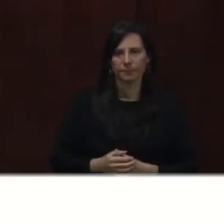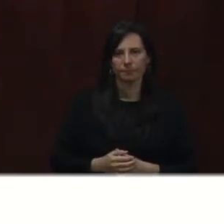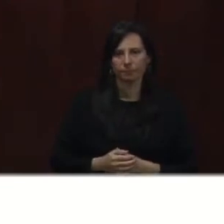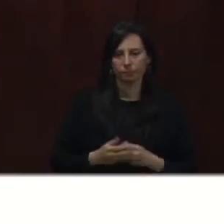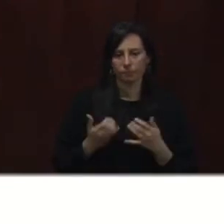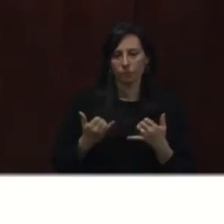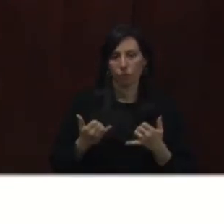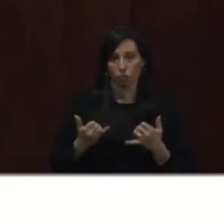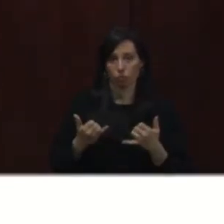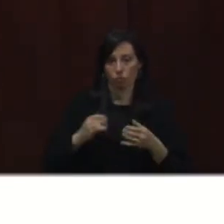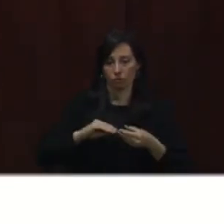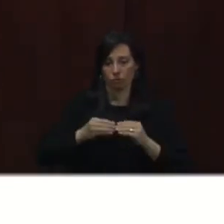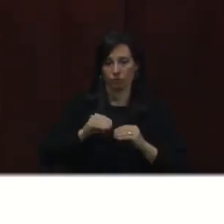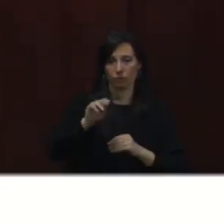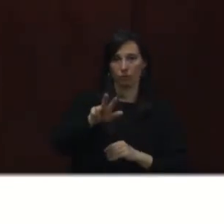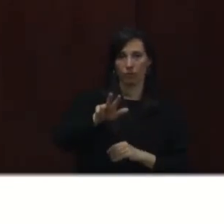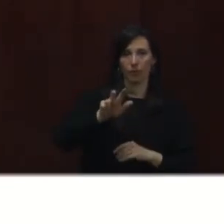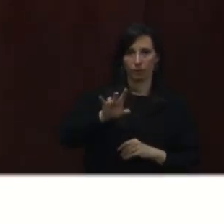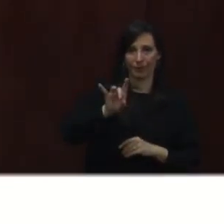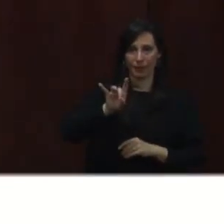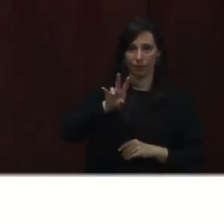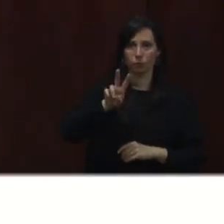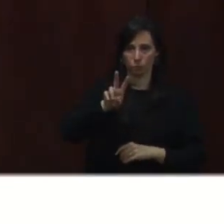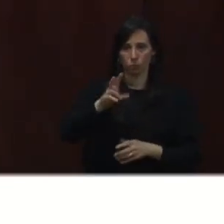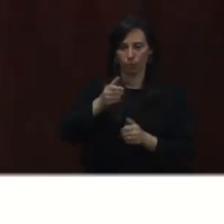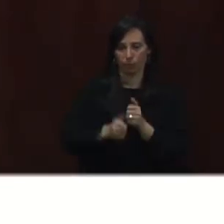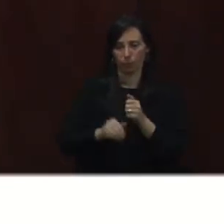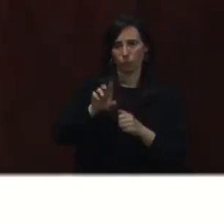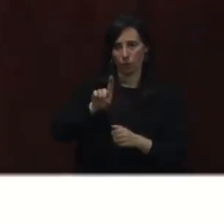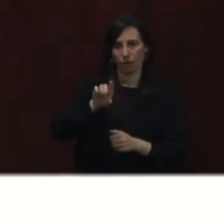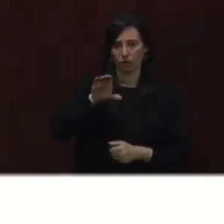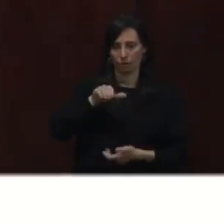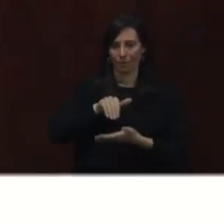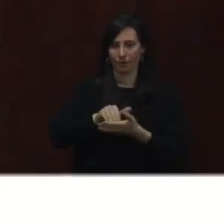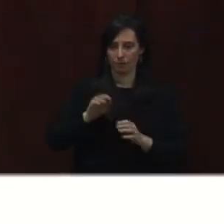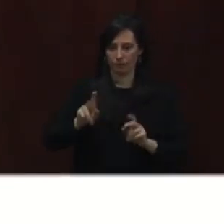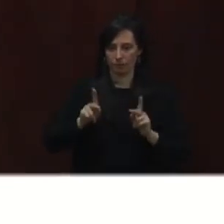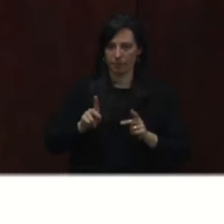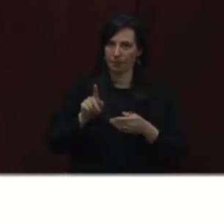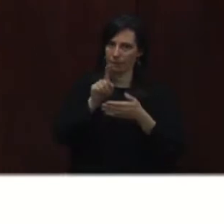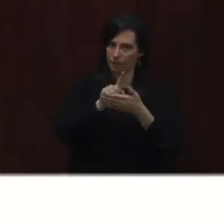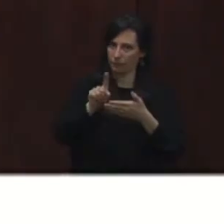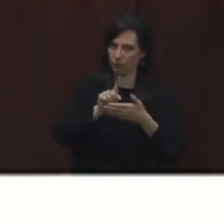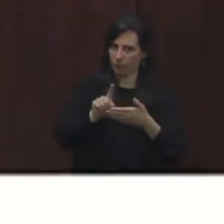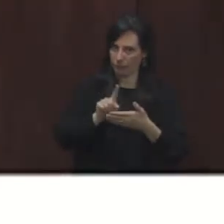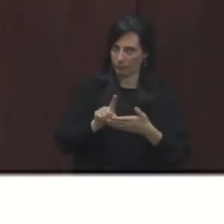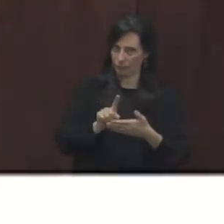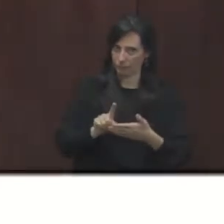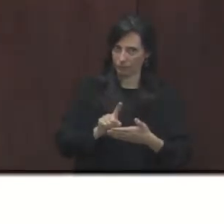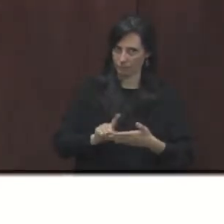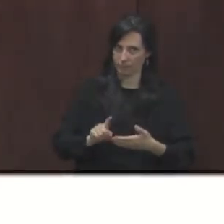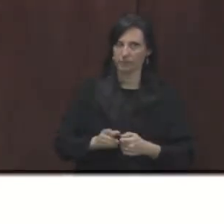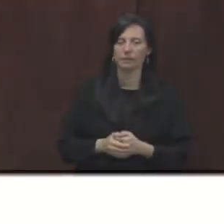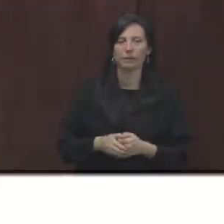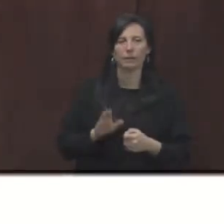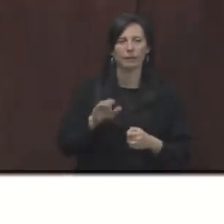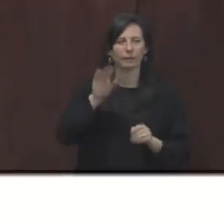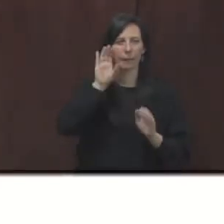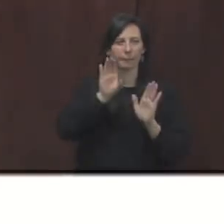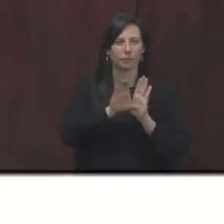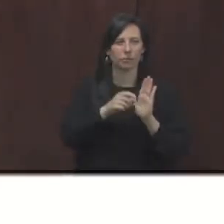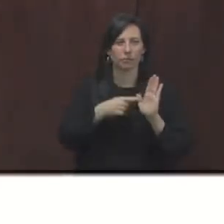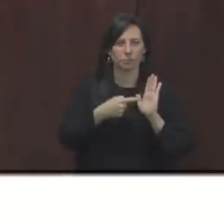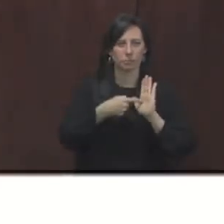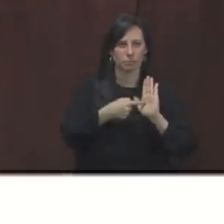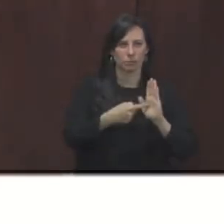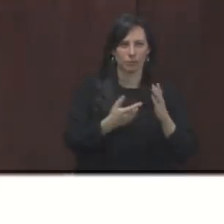is 382 new cases per 100,000 per week. This visual that is provided for you